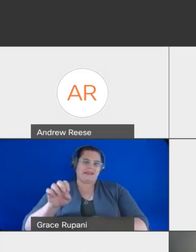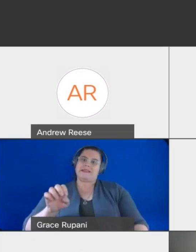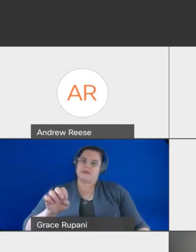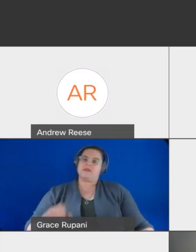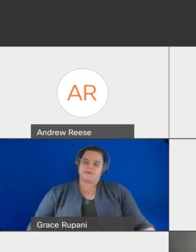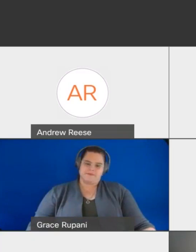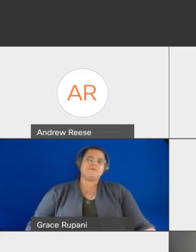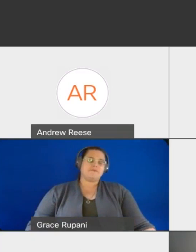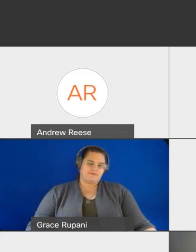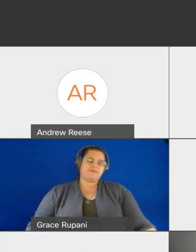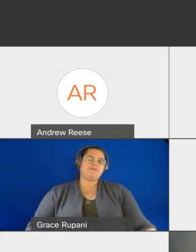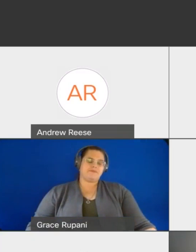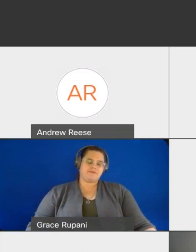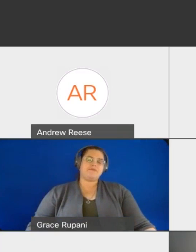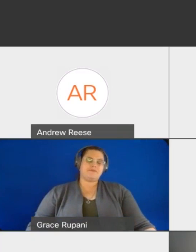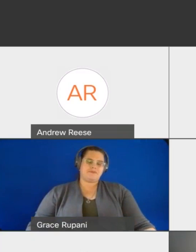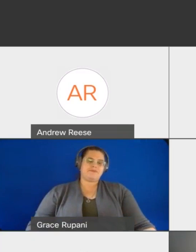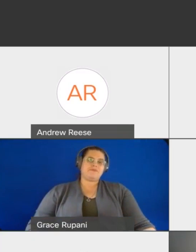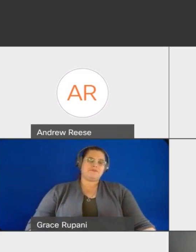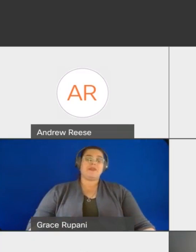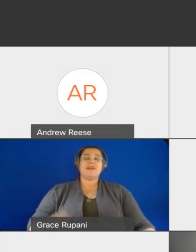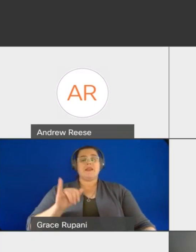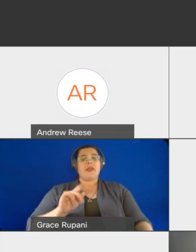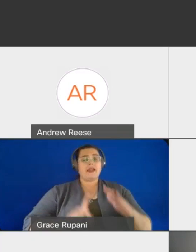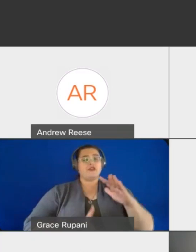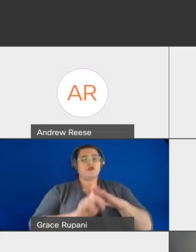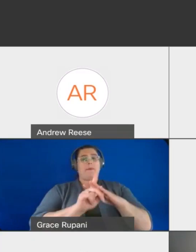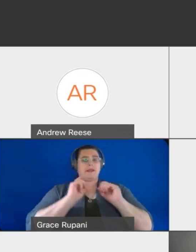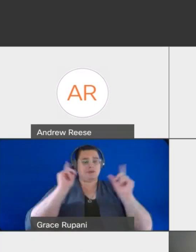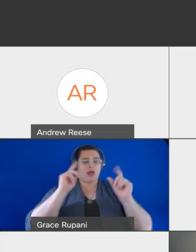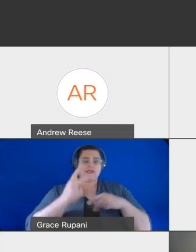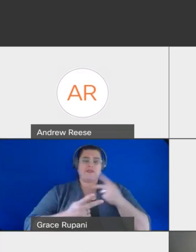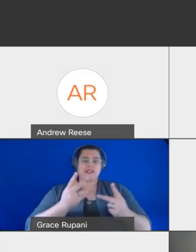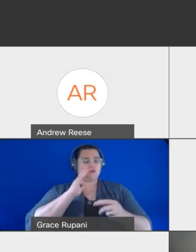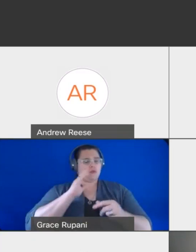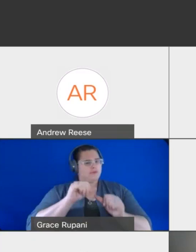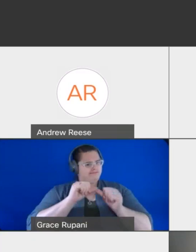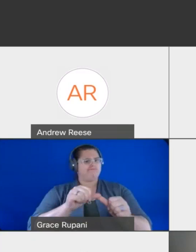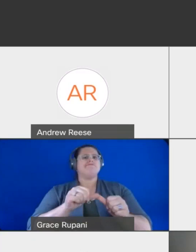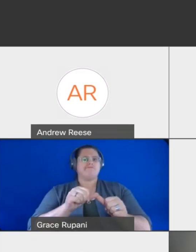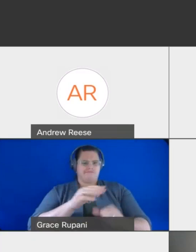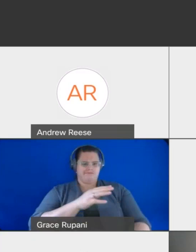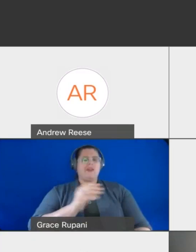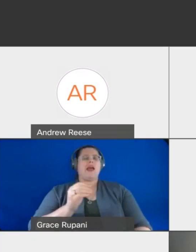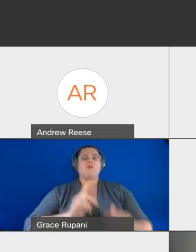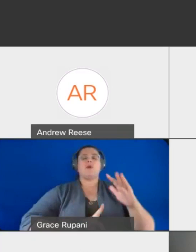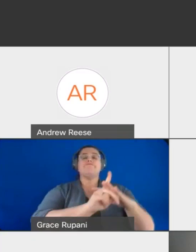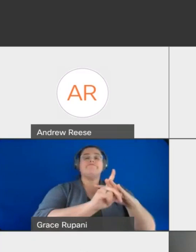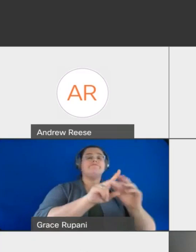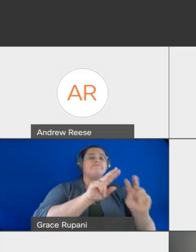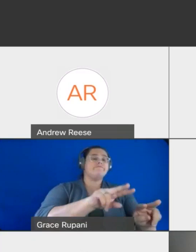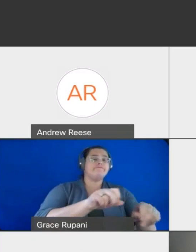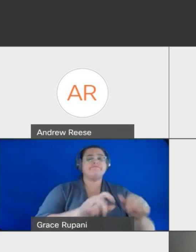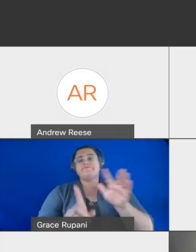We will be continuing to do these drop-in visits and continuing to provide feedback to the various